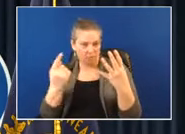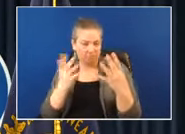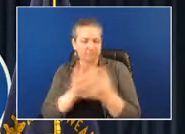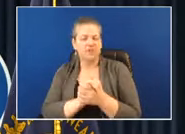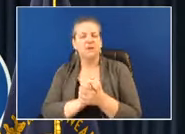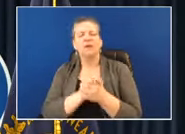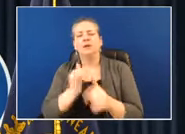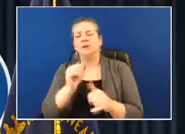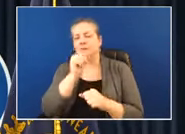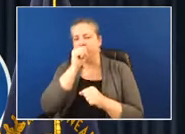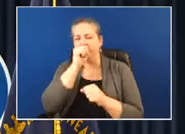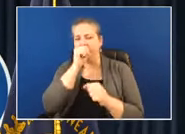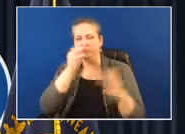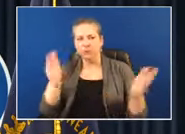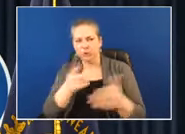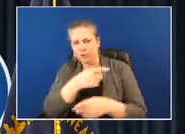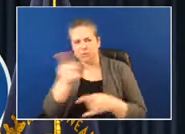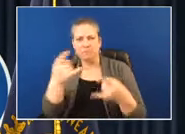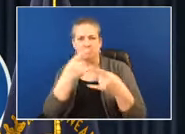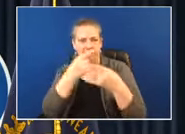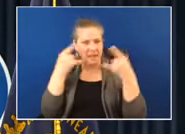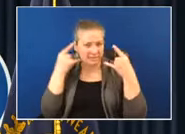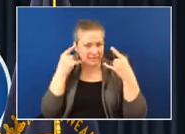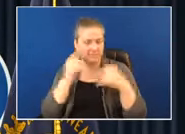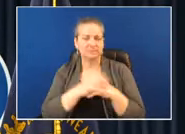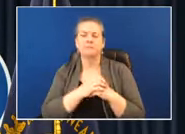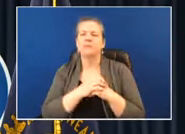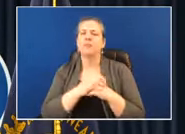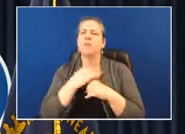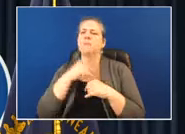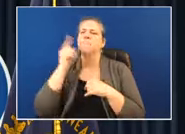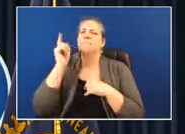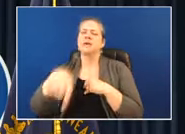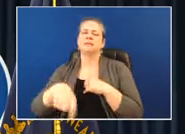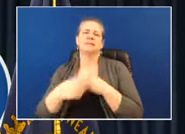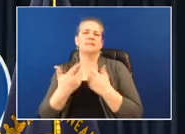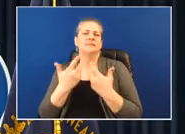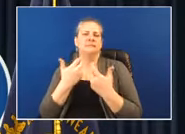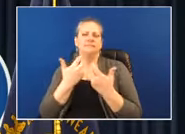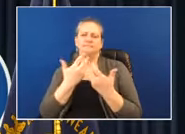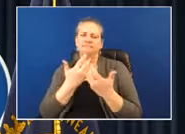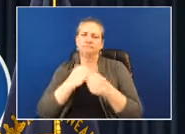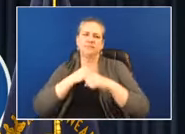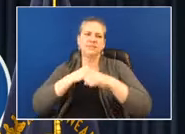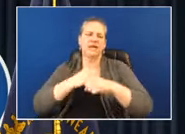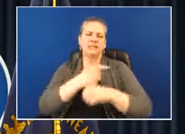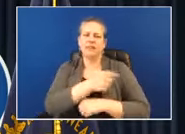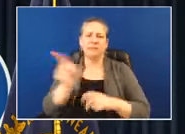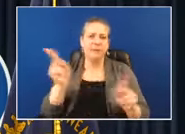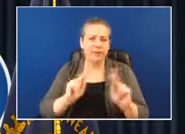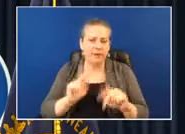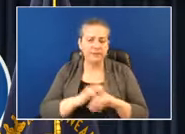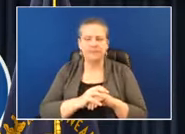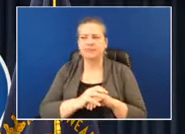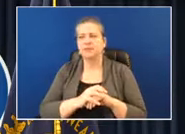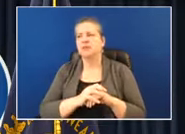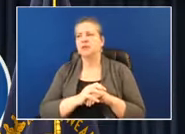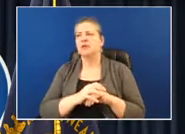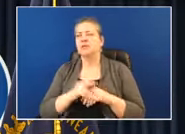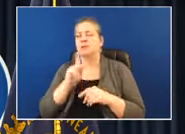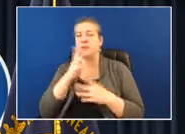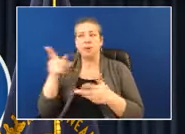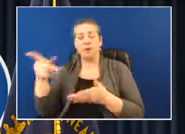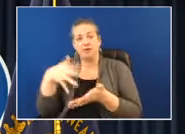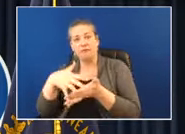We've got to be tolerant and supportive of people who mask up. It means they're protecting themselves or someone they love who may be more vulnerable. It